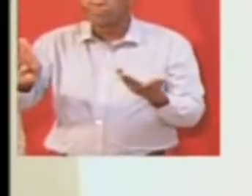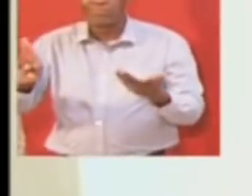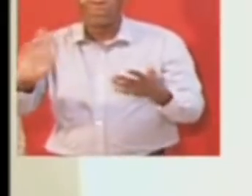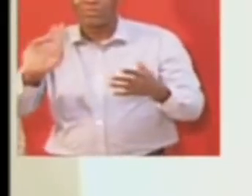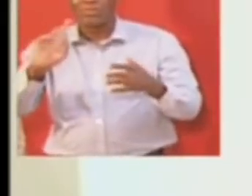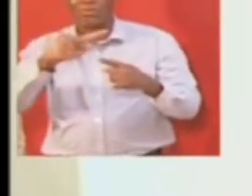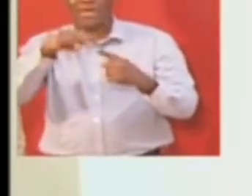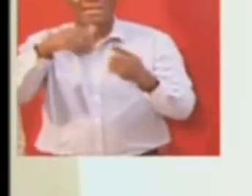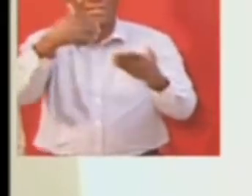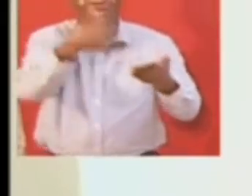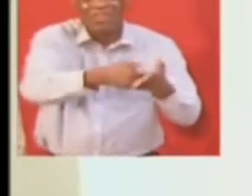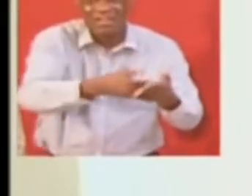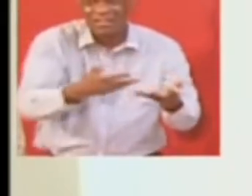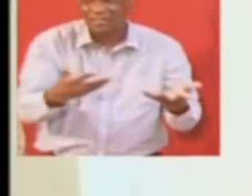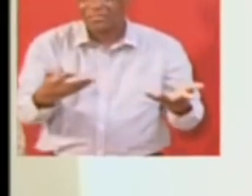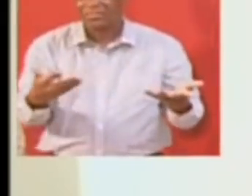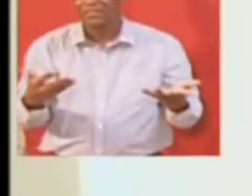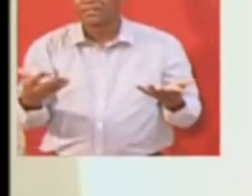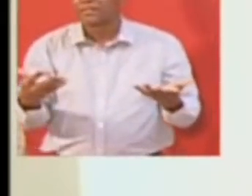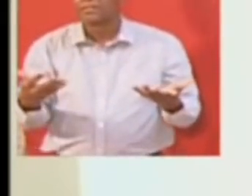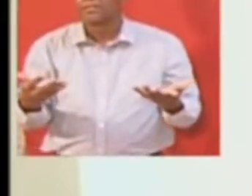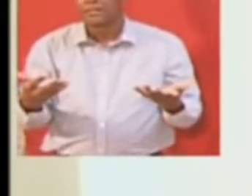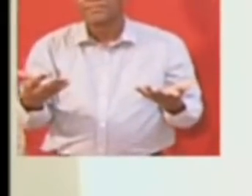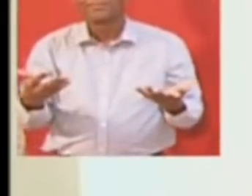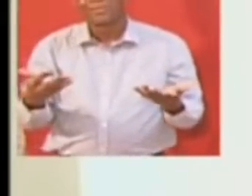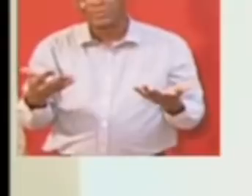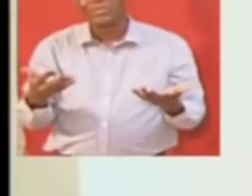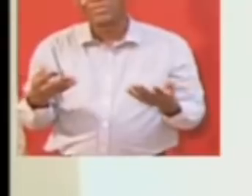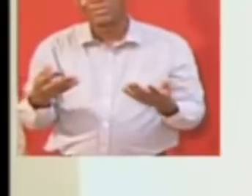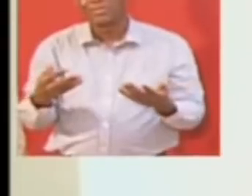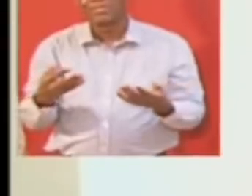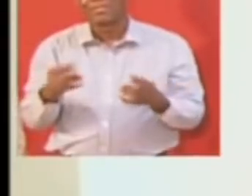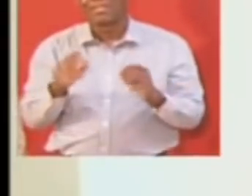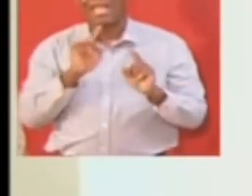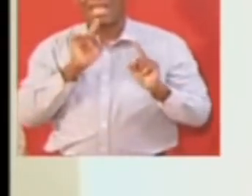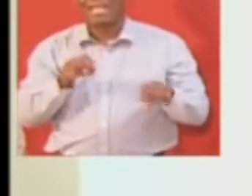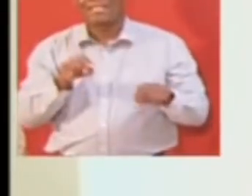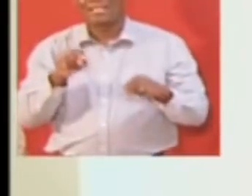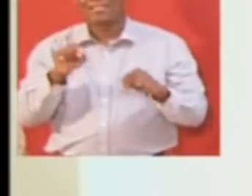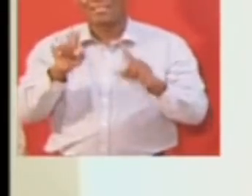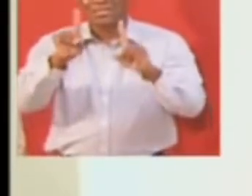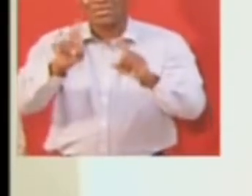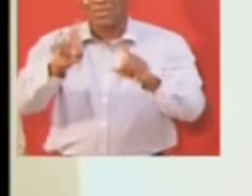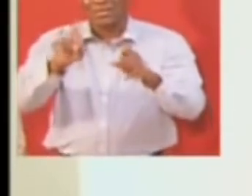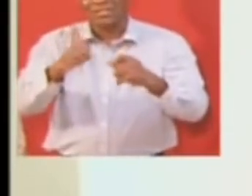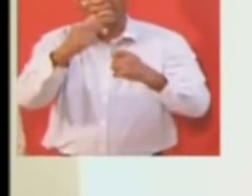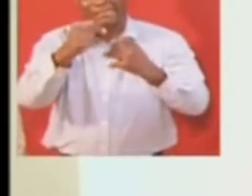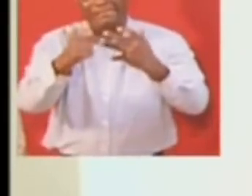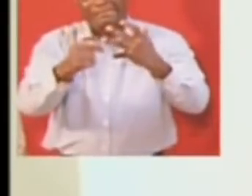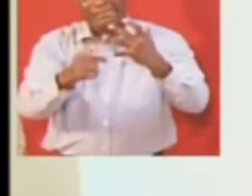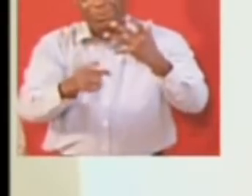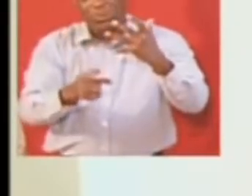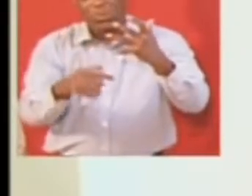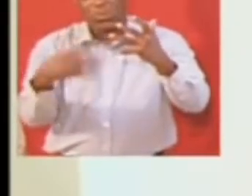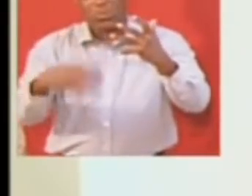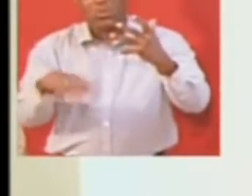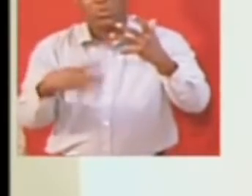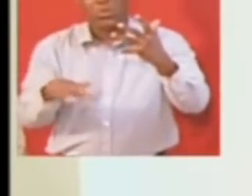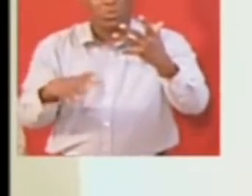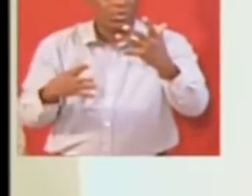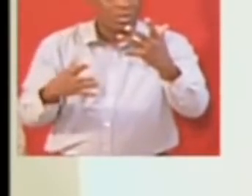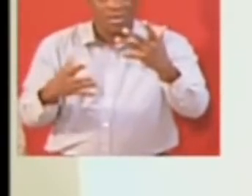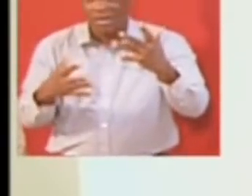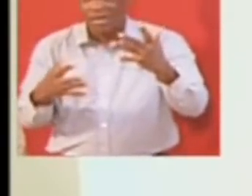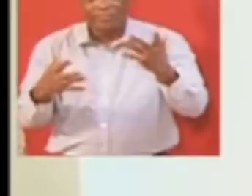of incubation could be ruled out? And the answers to all of these questions were such that it created a huge